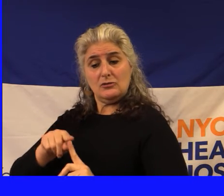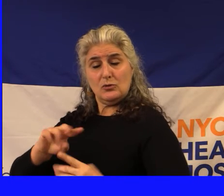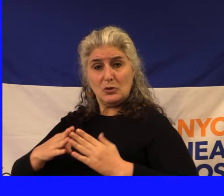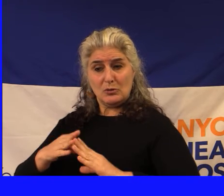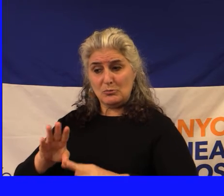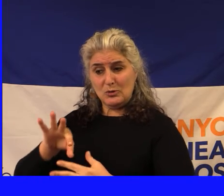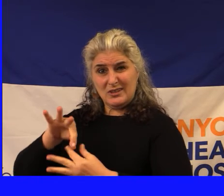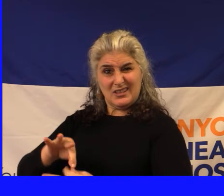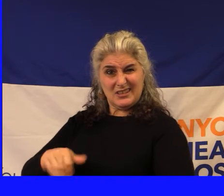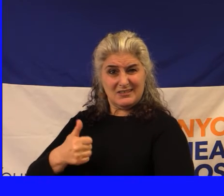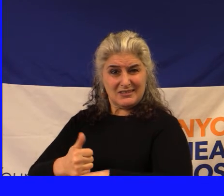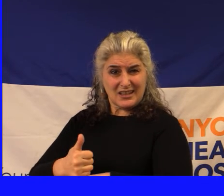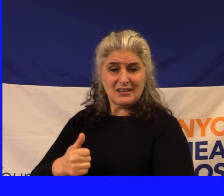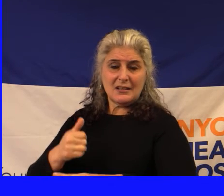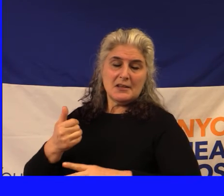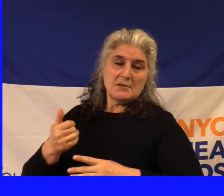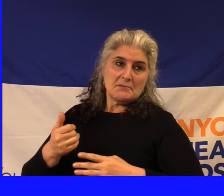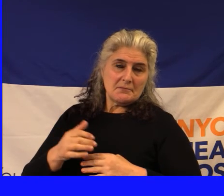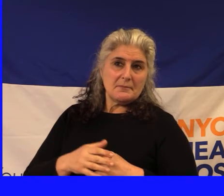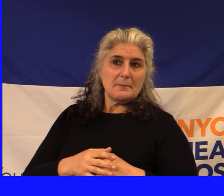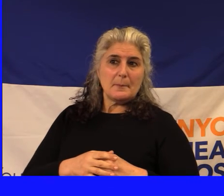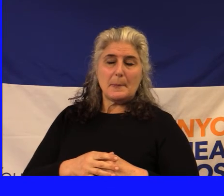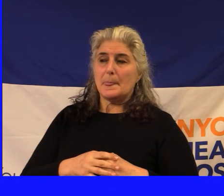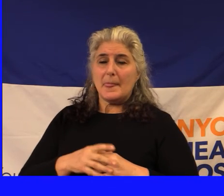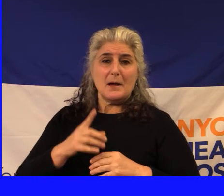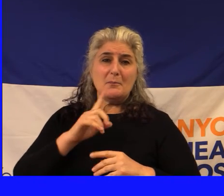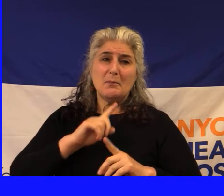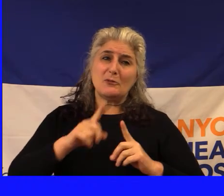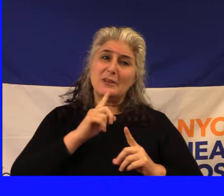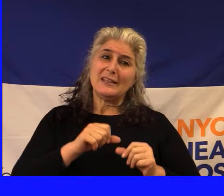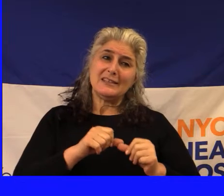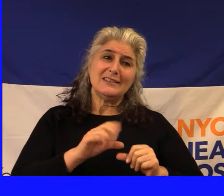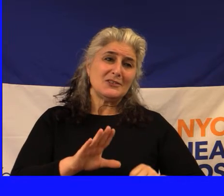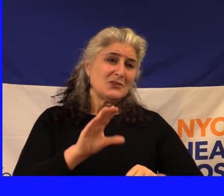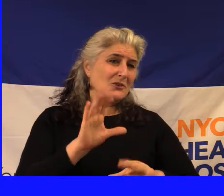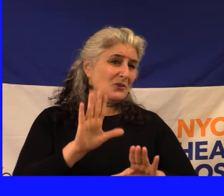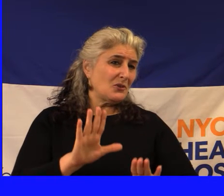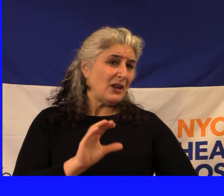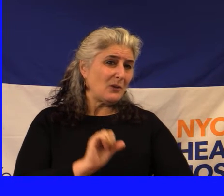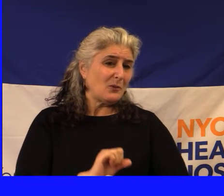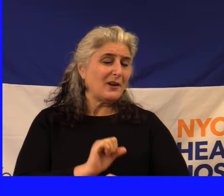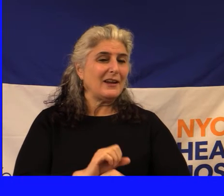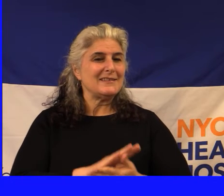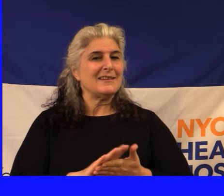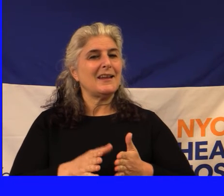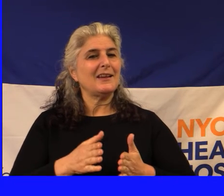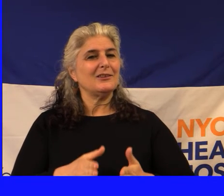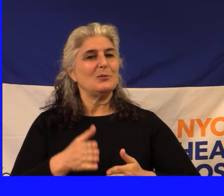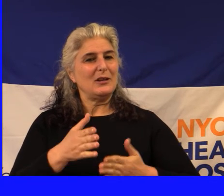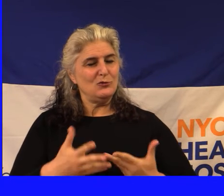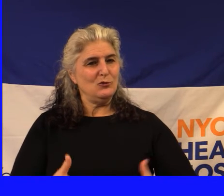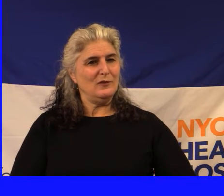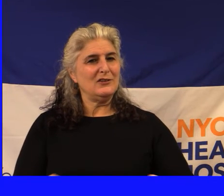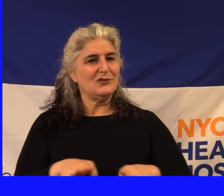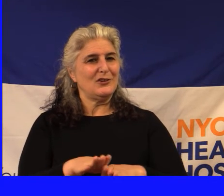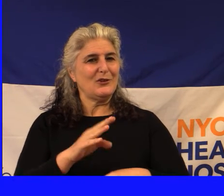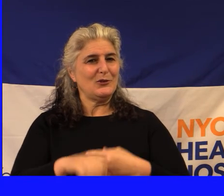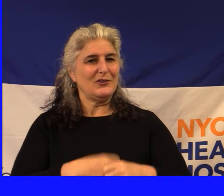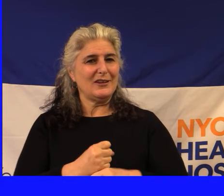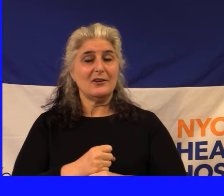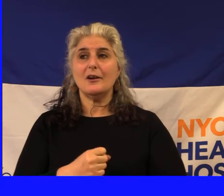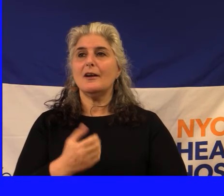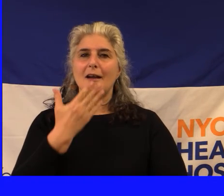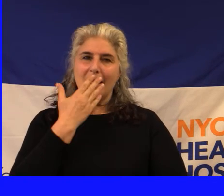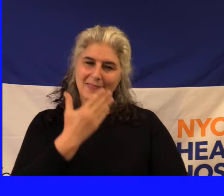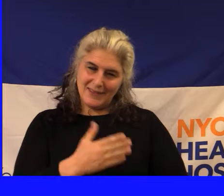and keep doing the great work you're doing. It's a nice way to end the year. So thank you, sir. We appreciate